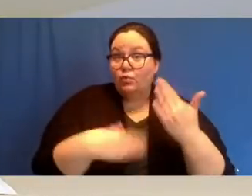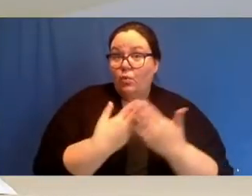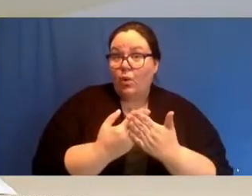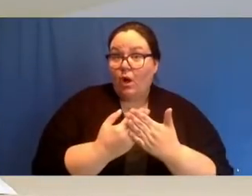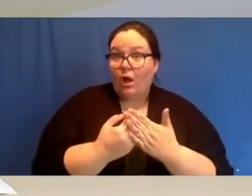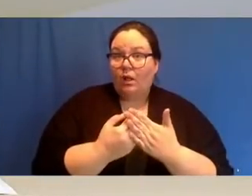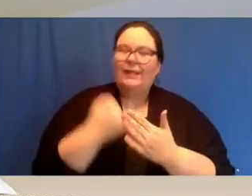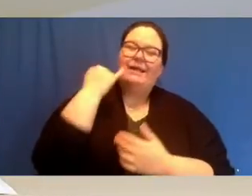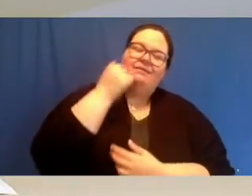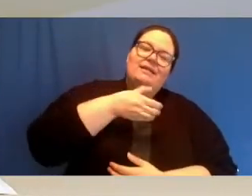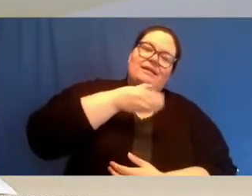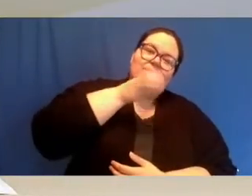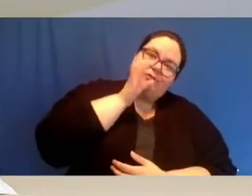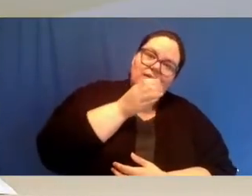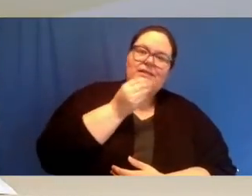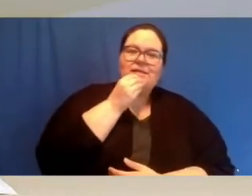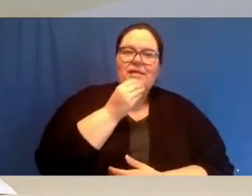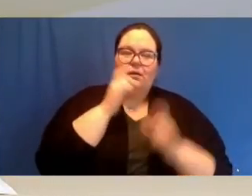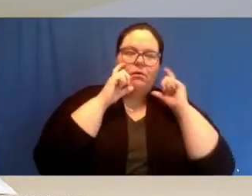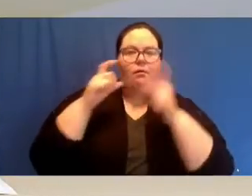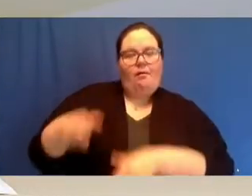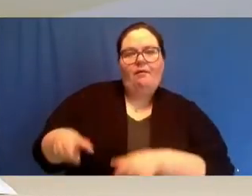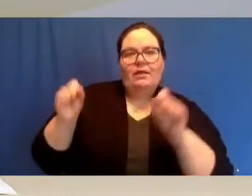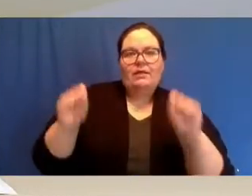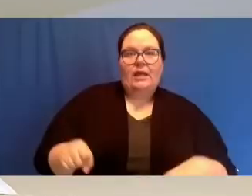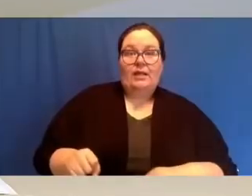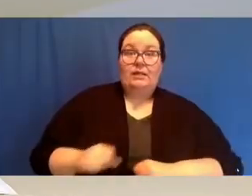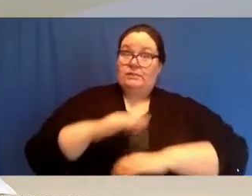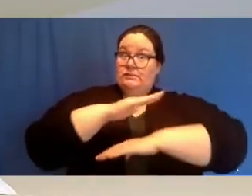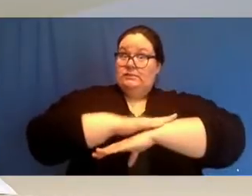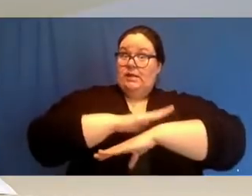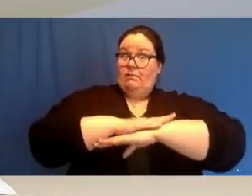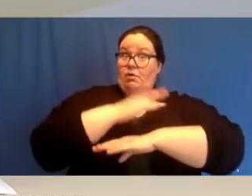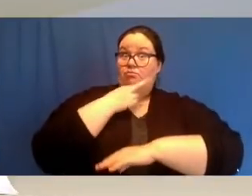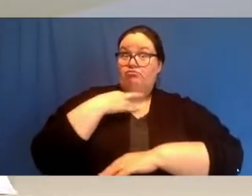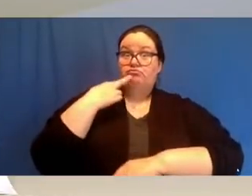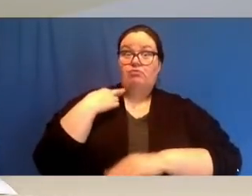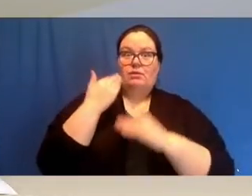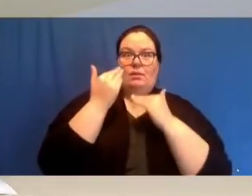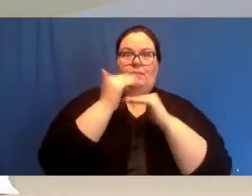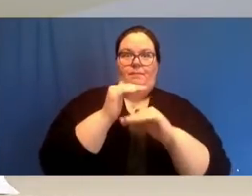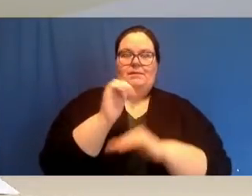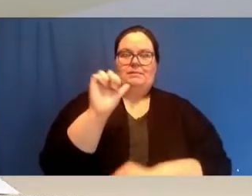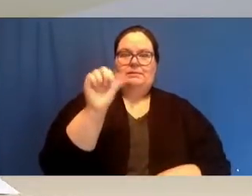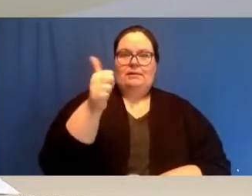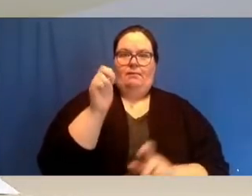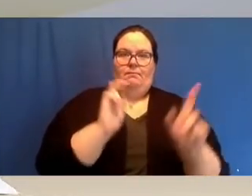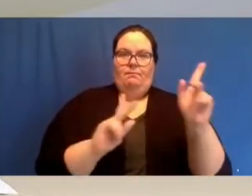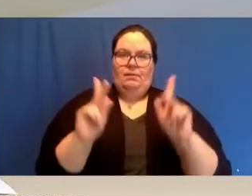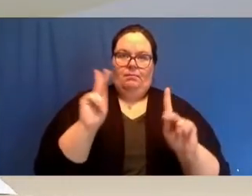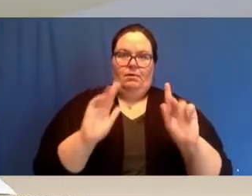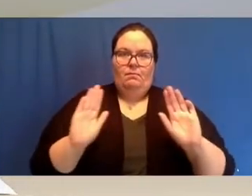or drinking. The maximum table size in an eating establishment will be 10 people.